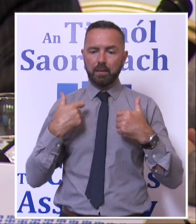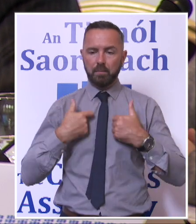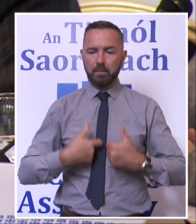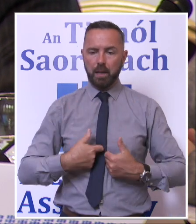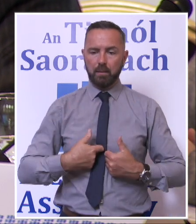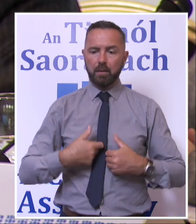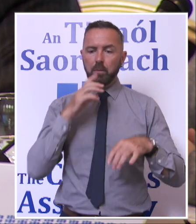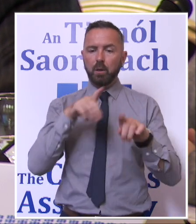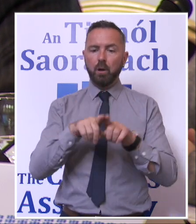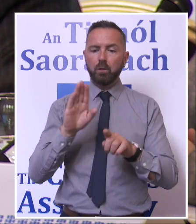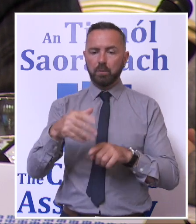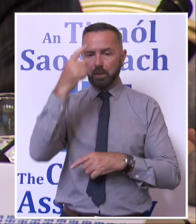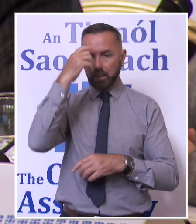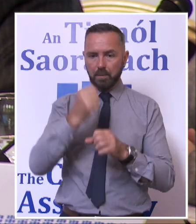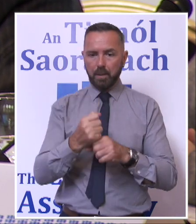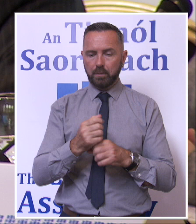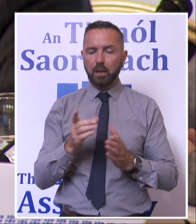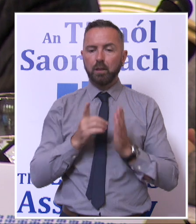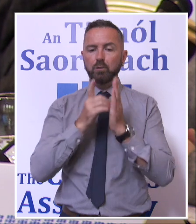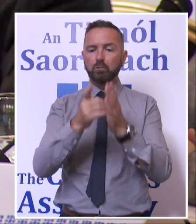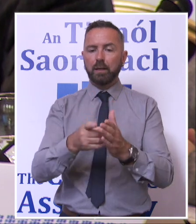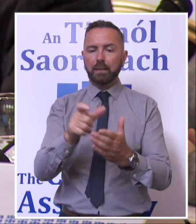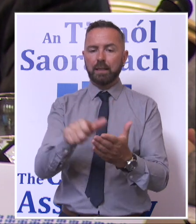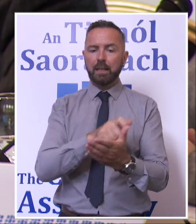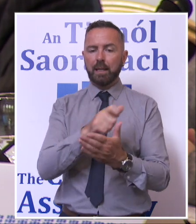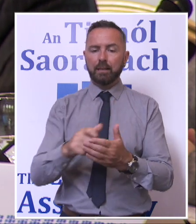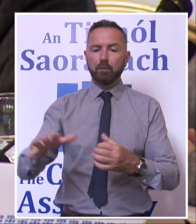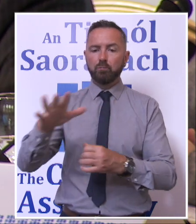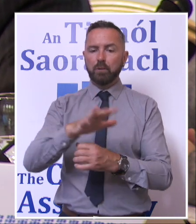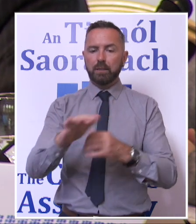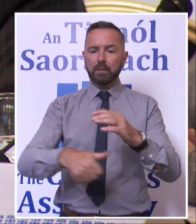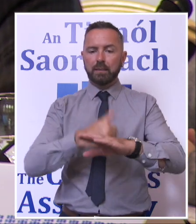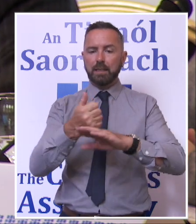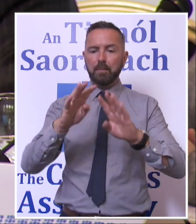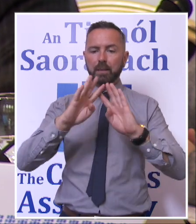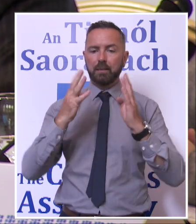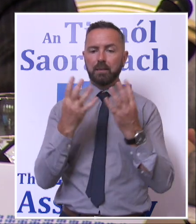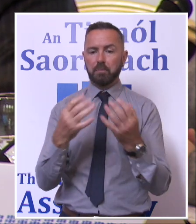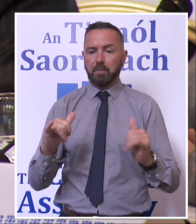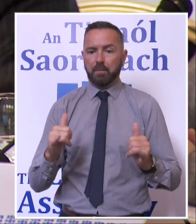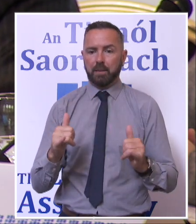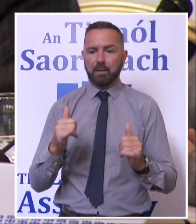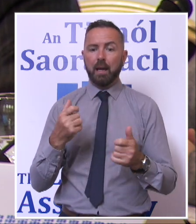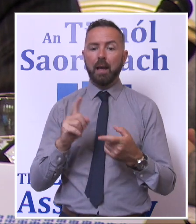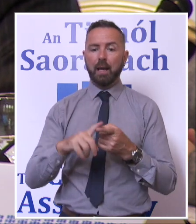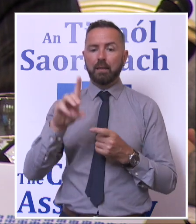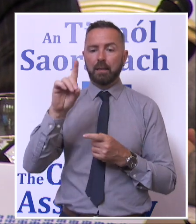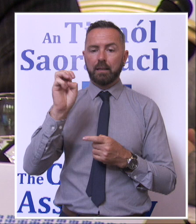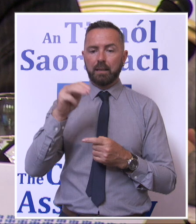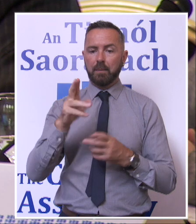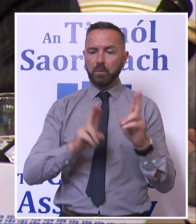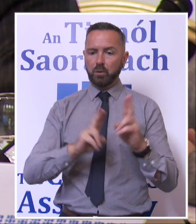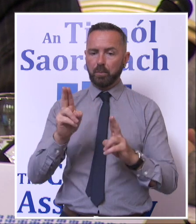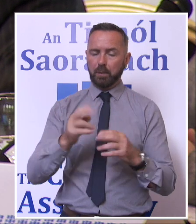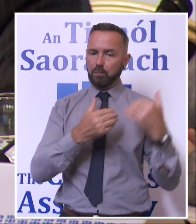importance of maybe a directly elected regional assembly to whom the DEM would be accountable or not. But it raises critical questions for the